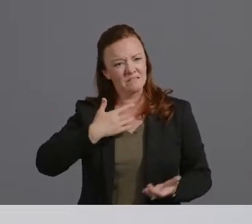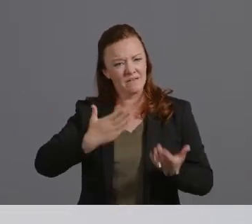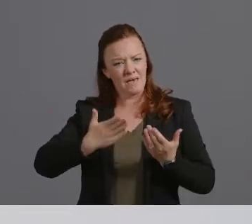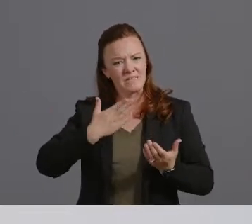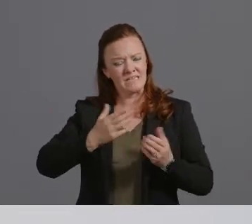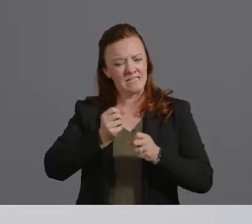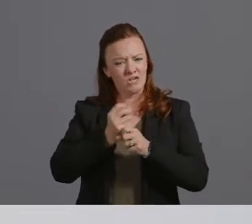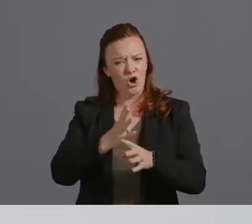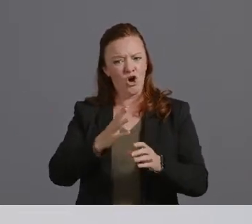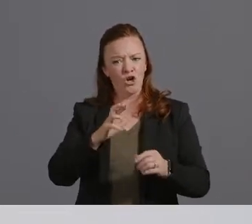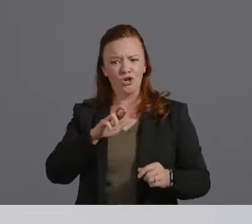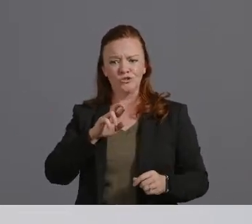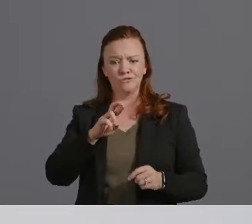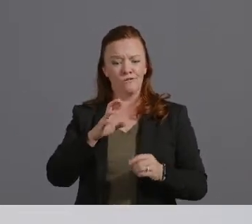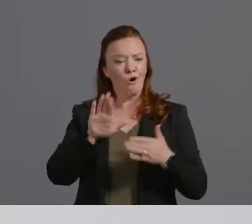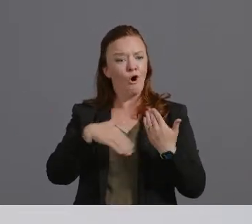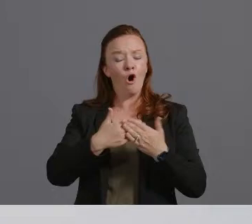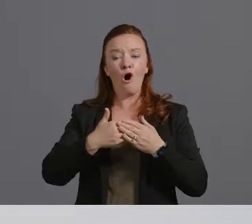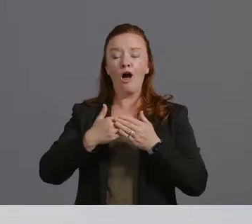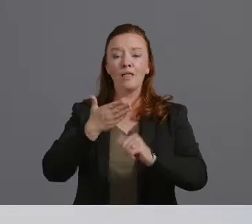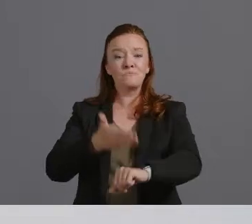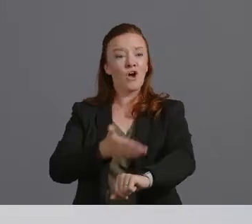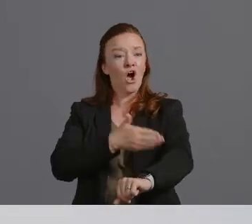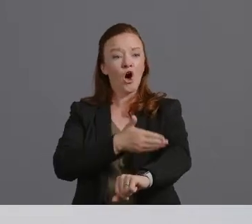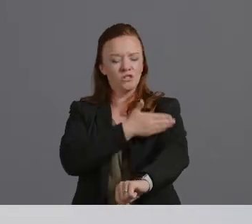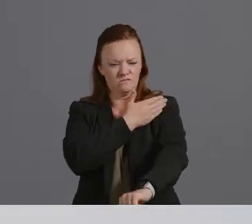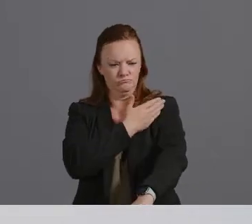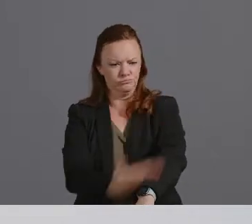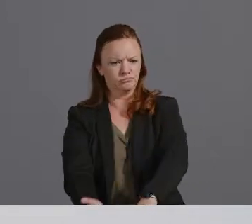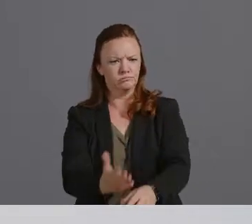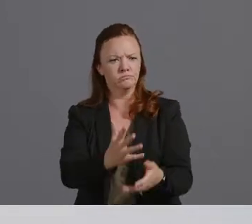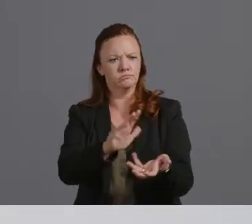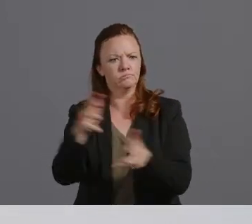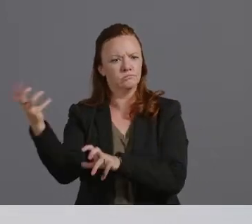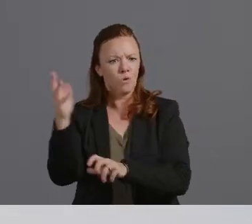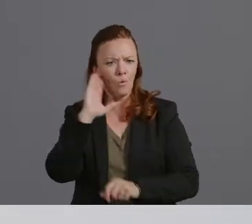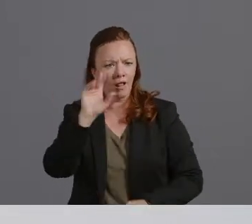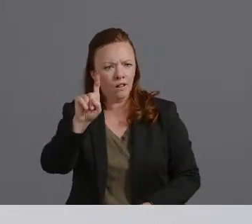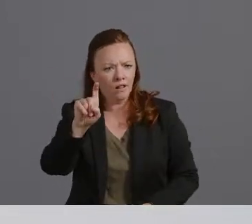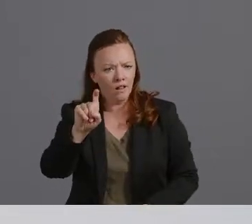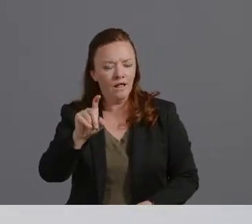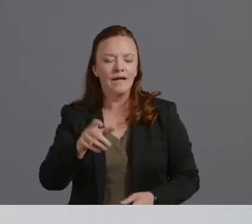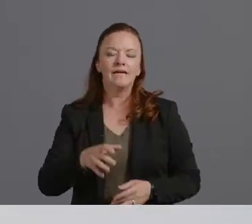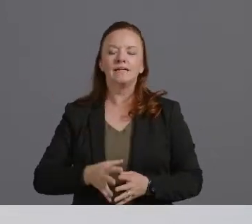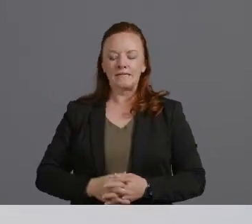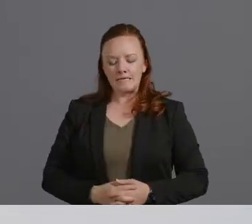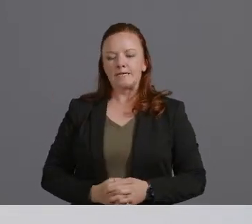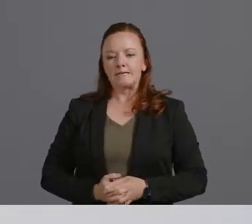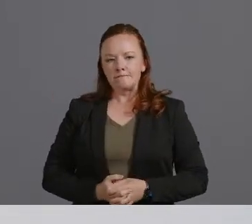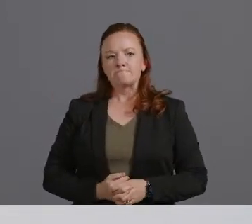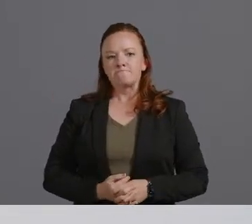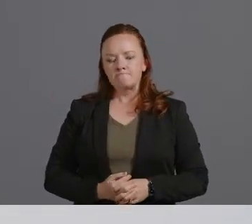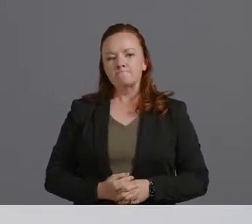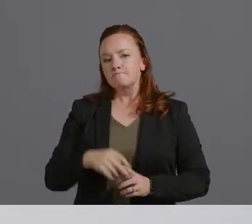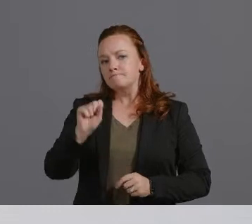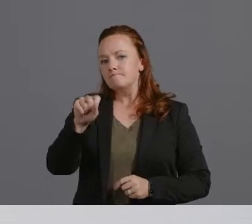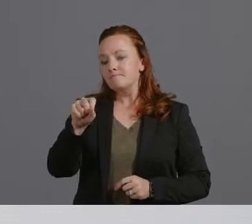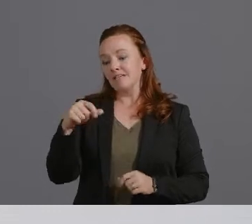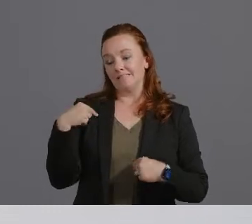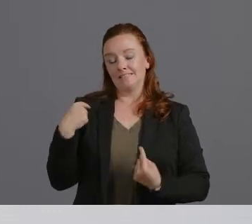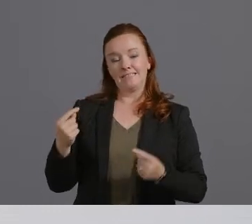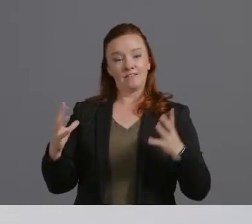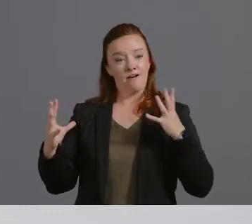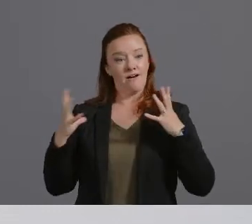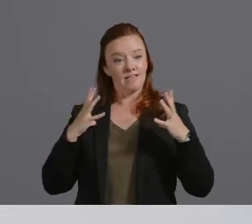the progress that was made after the holiday break? Yeah, so we have made a lot of progress since the